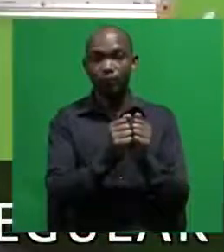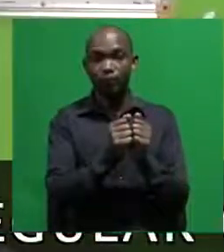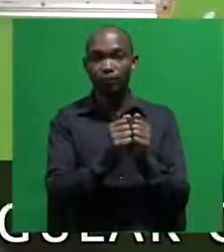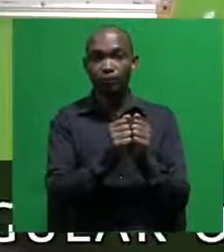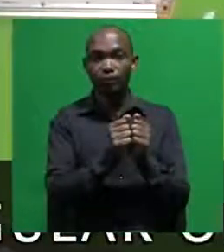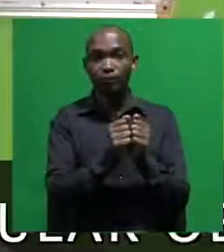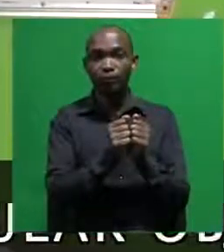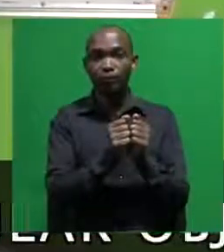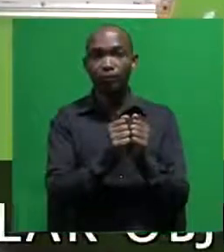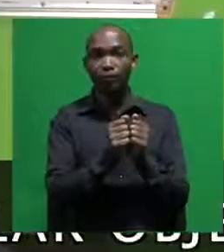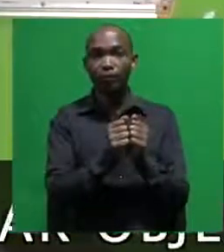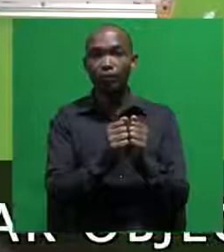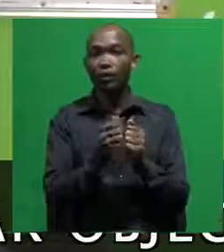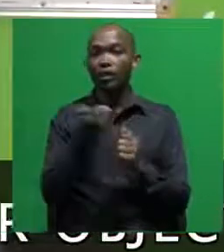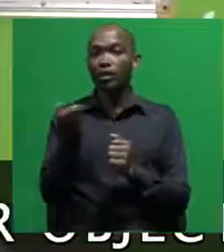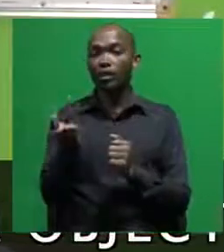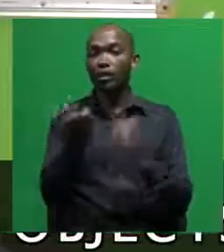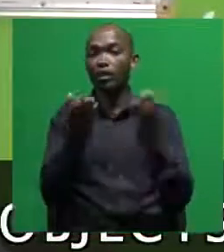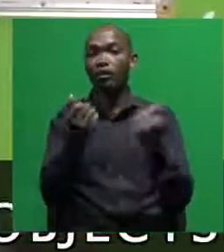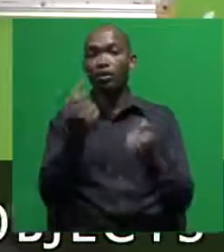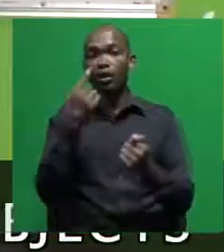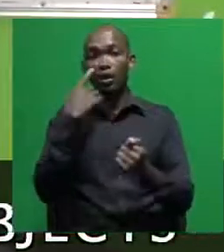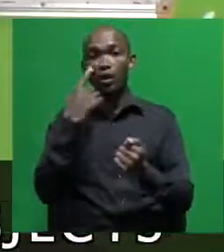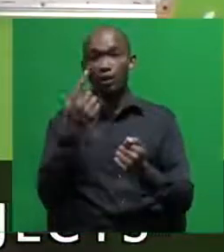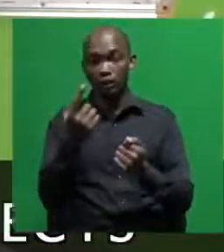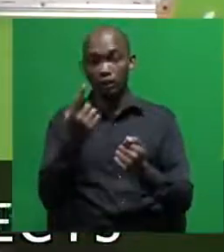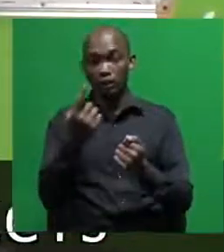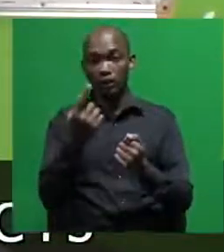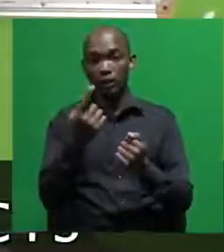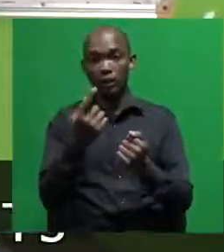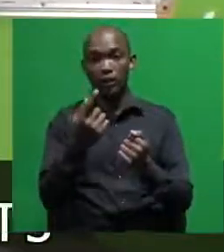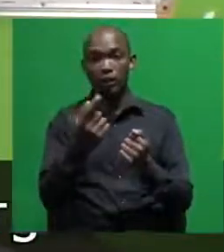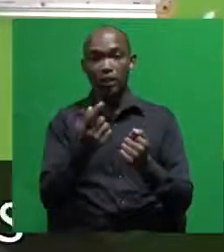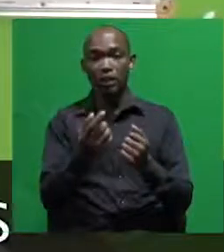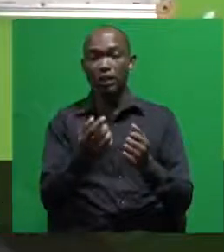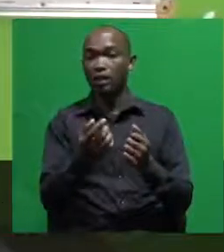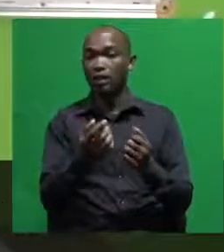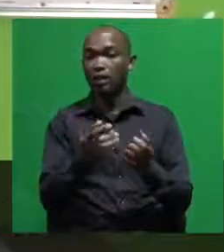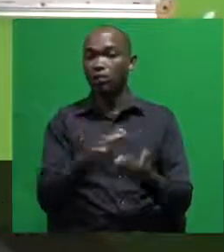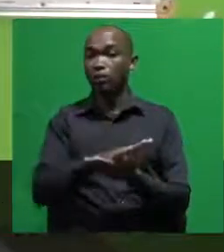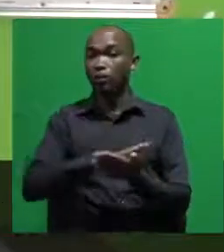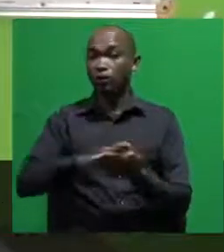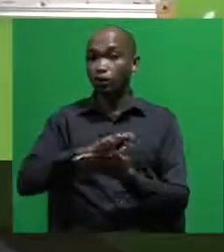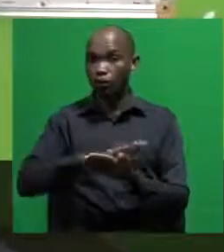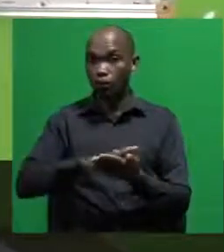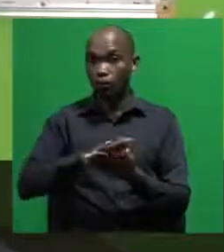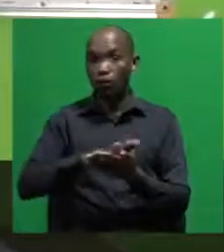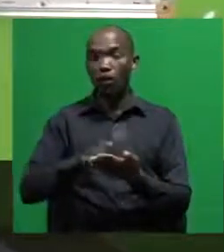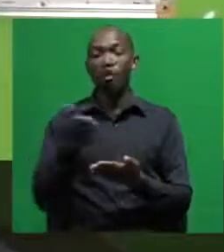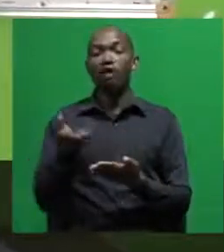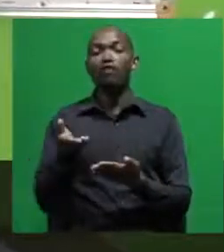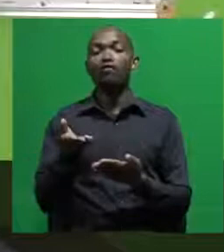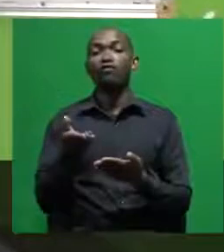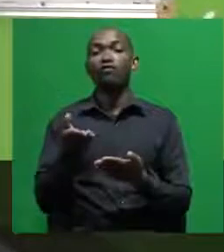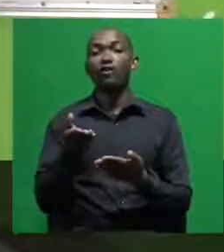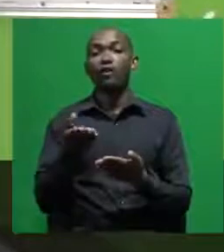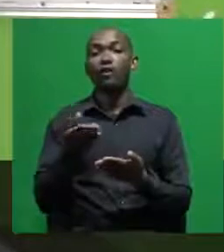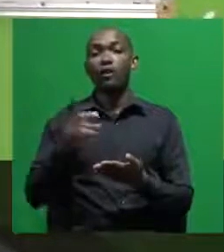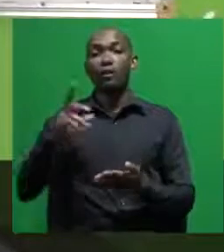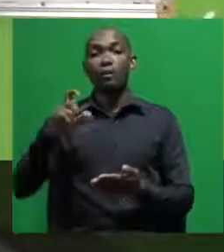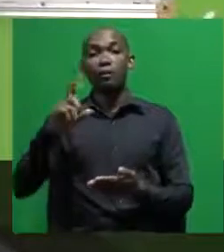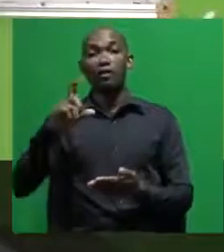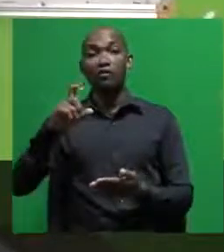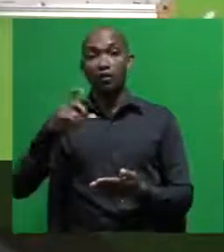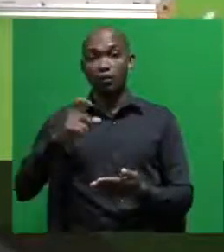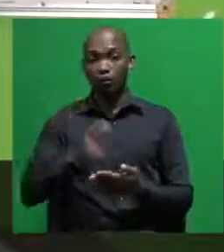different objects. So here we can see a bottle of perfume. Then we